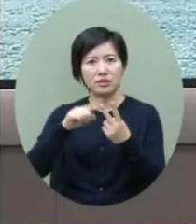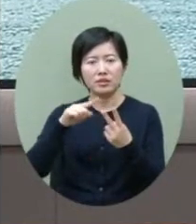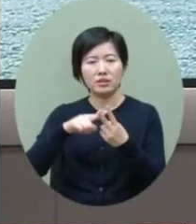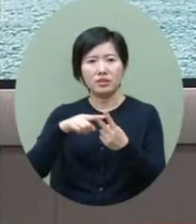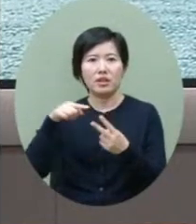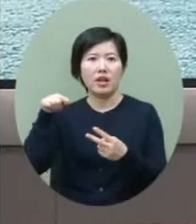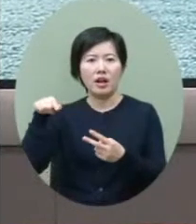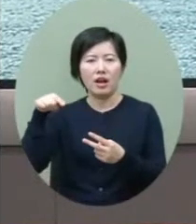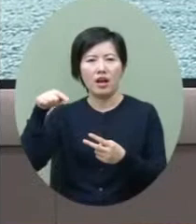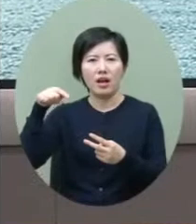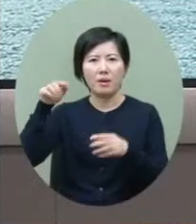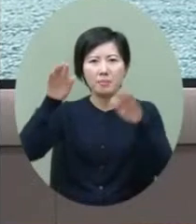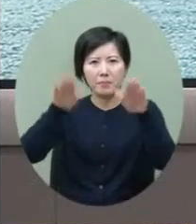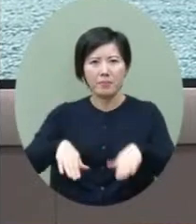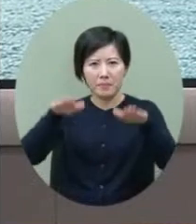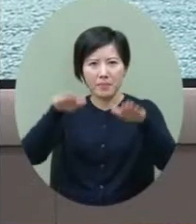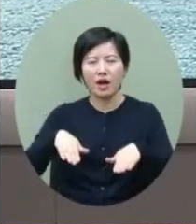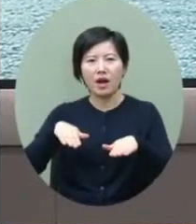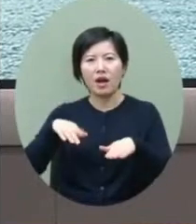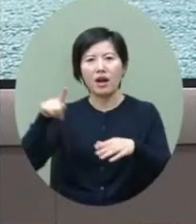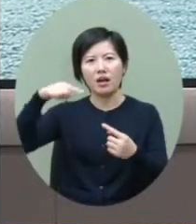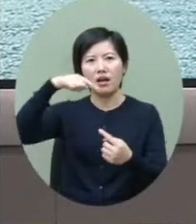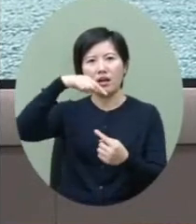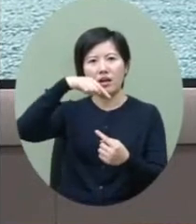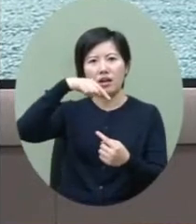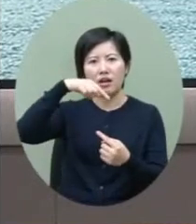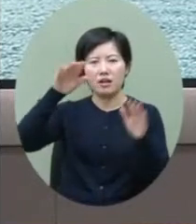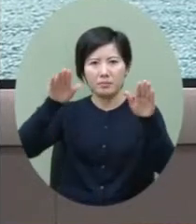January. Another arrived from Dubai